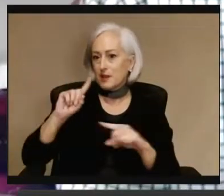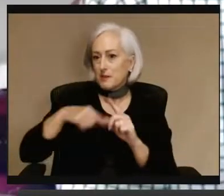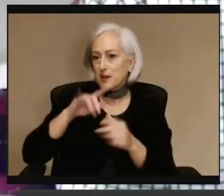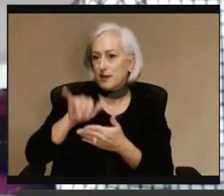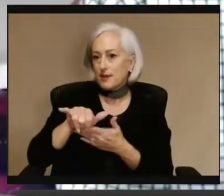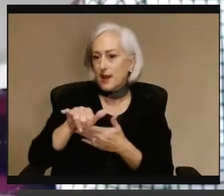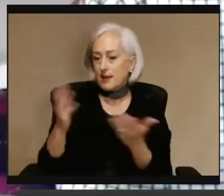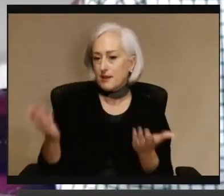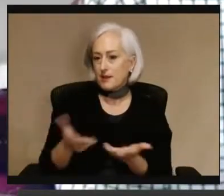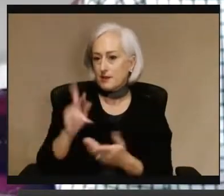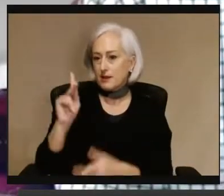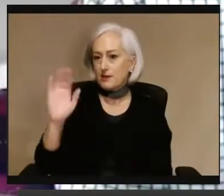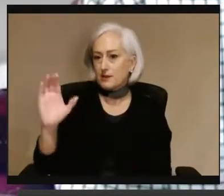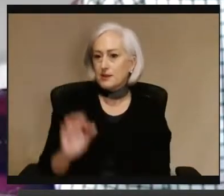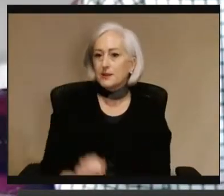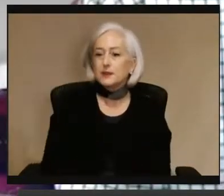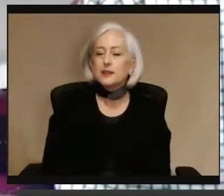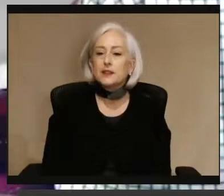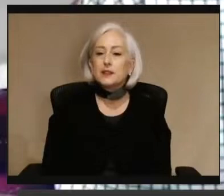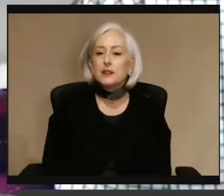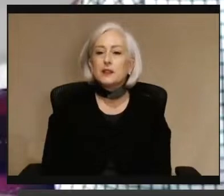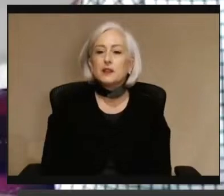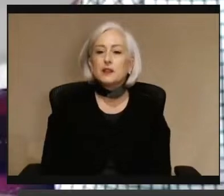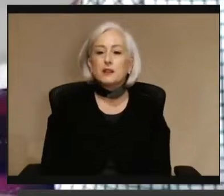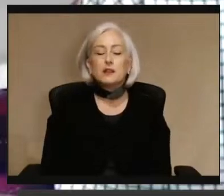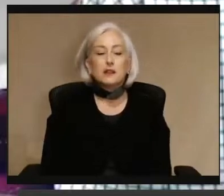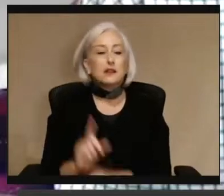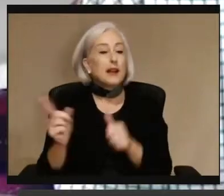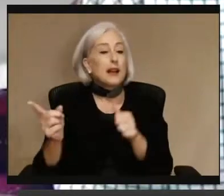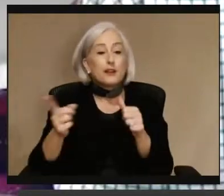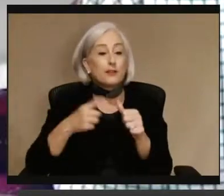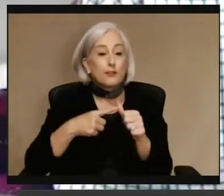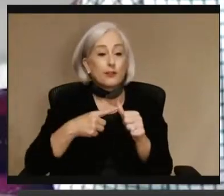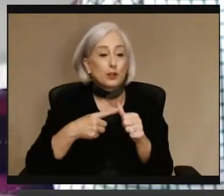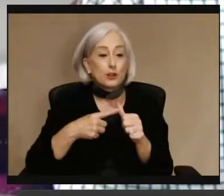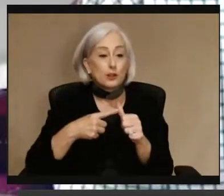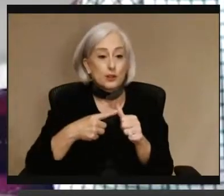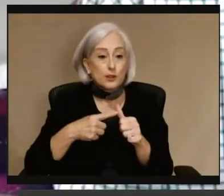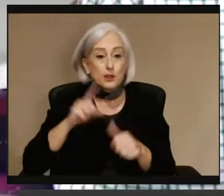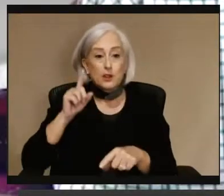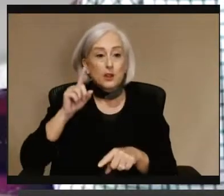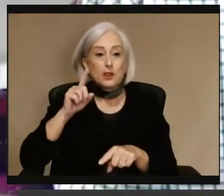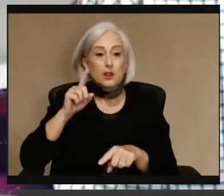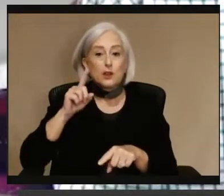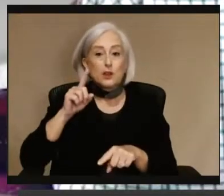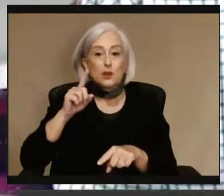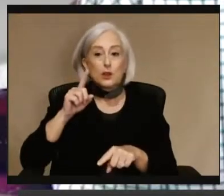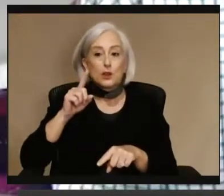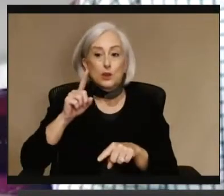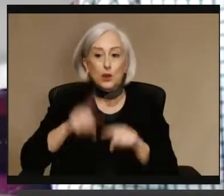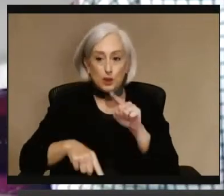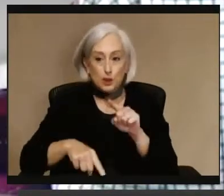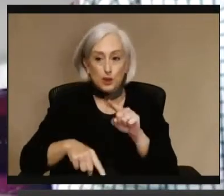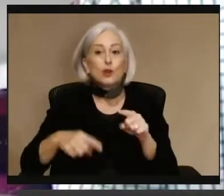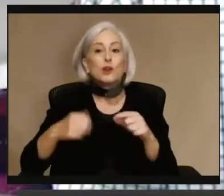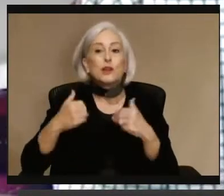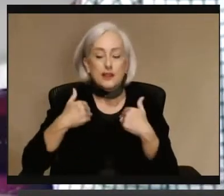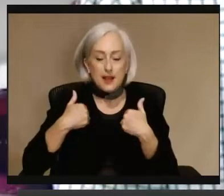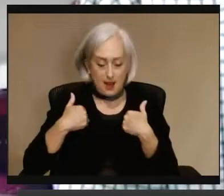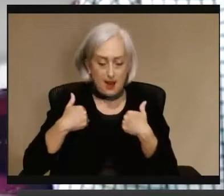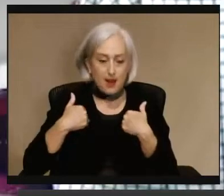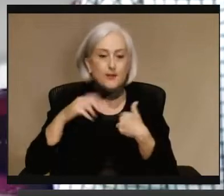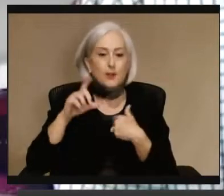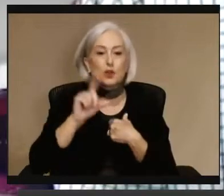Well, we weren't able to have in 2020, our second